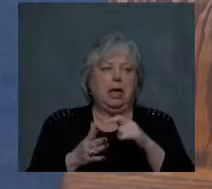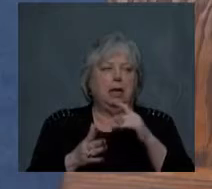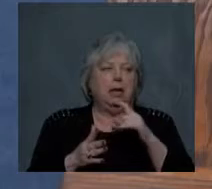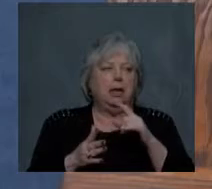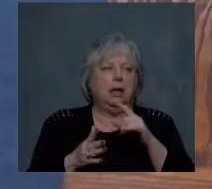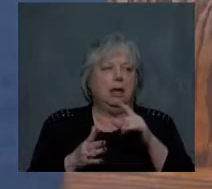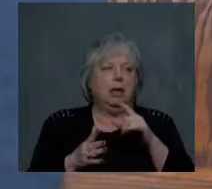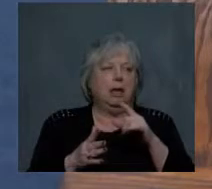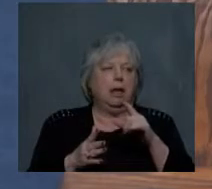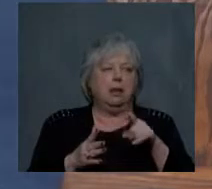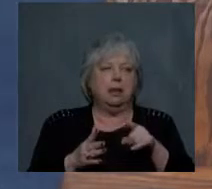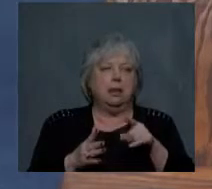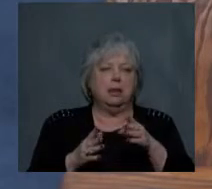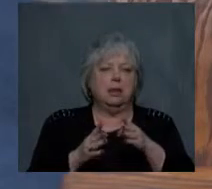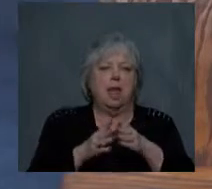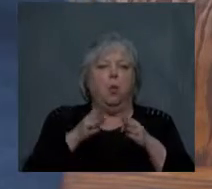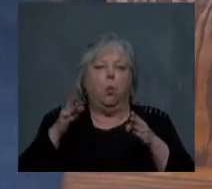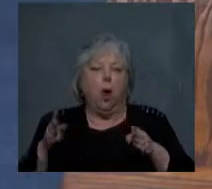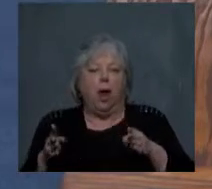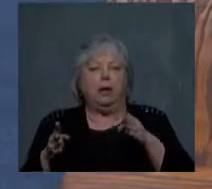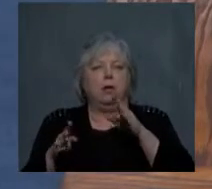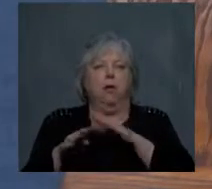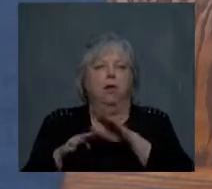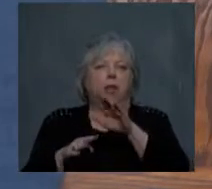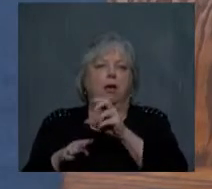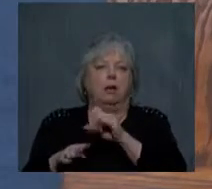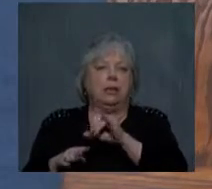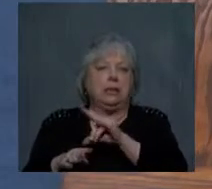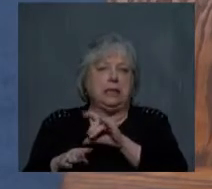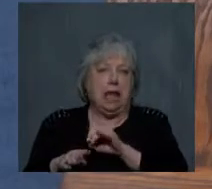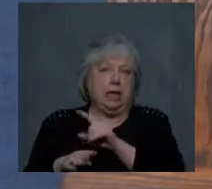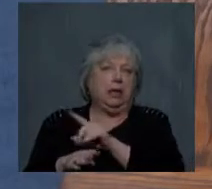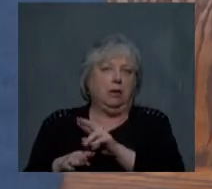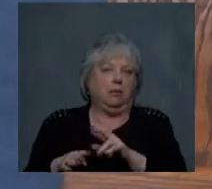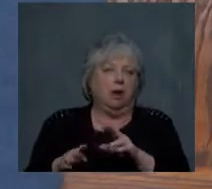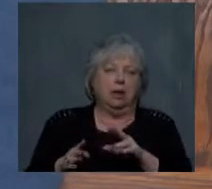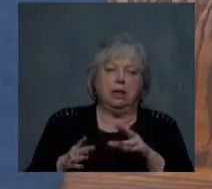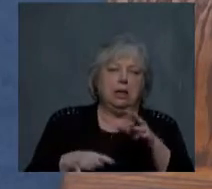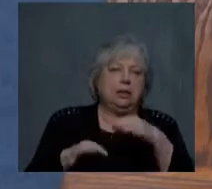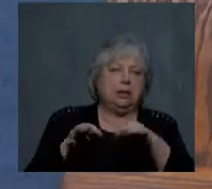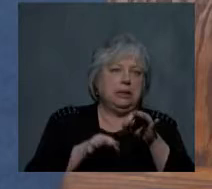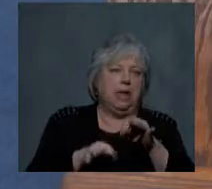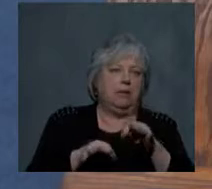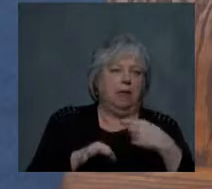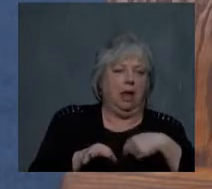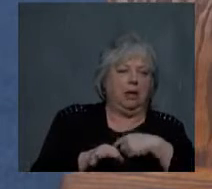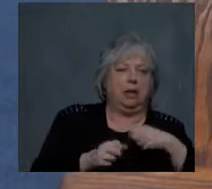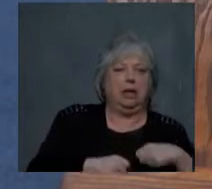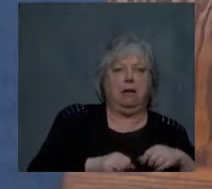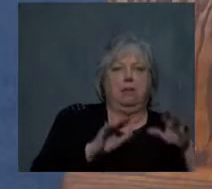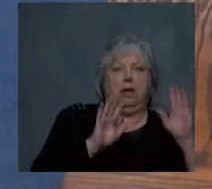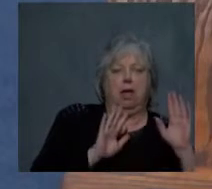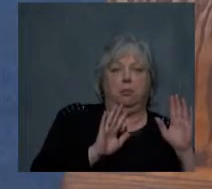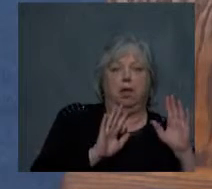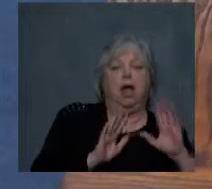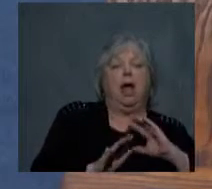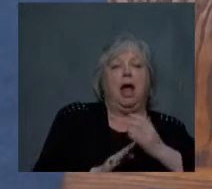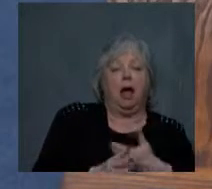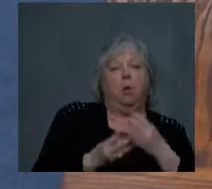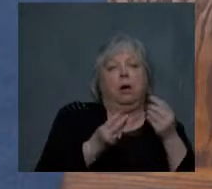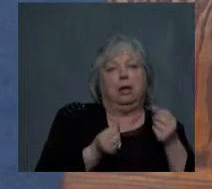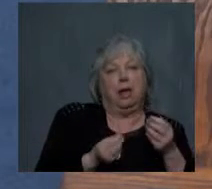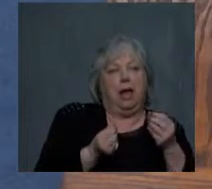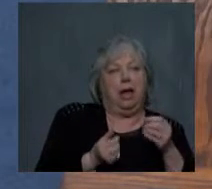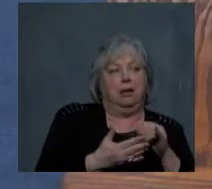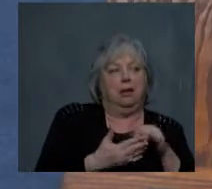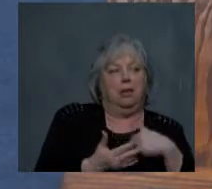to take place on their side, which is the Little Rock side, instead of us giving up any of our land that